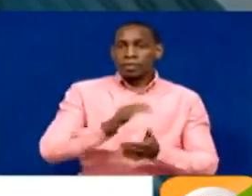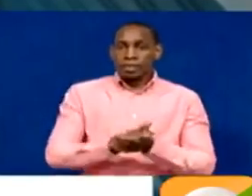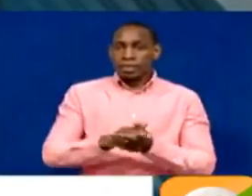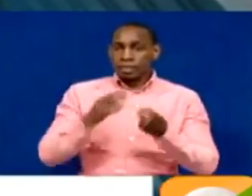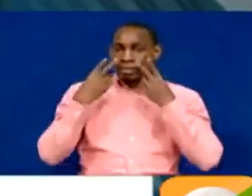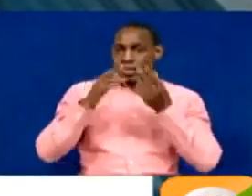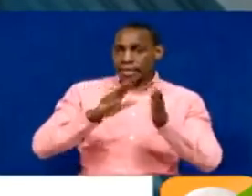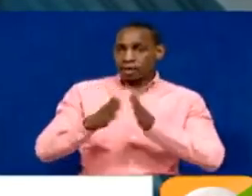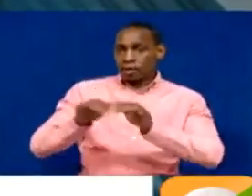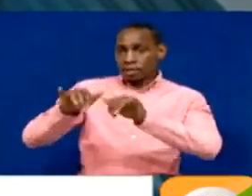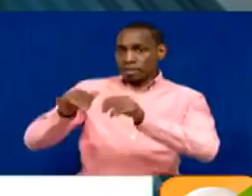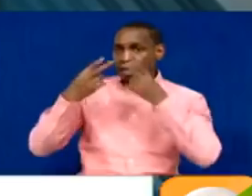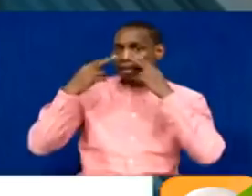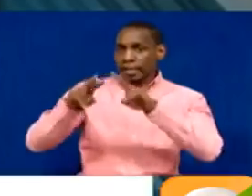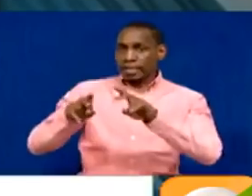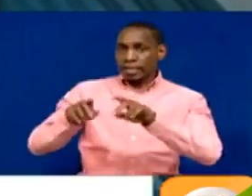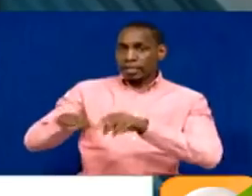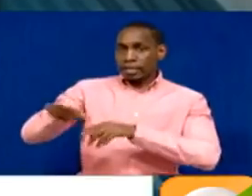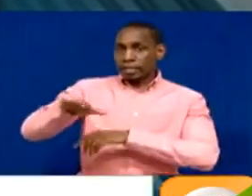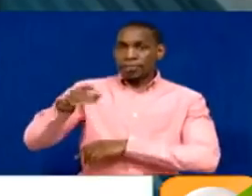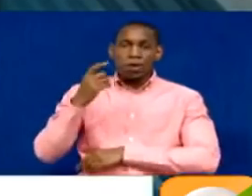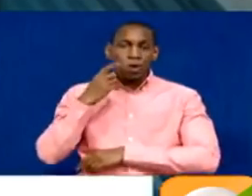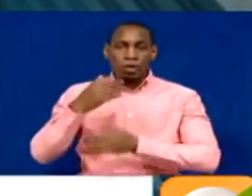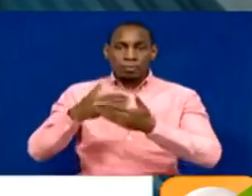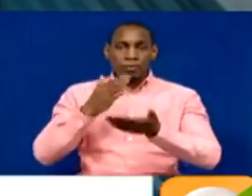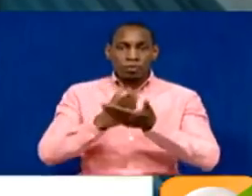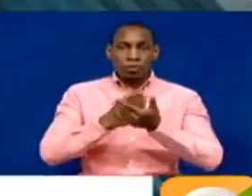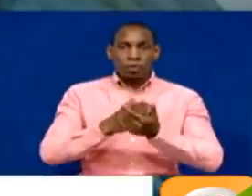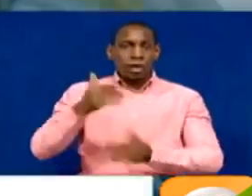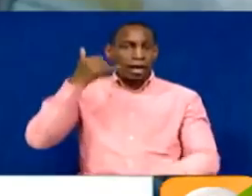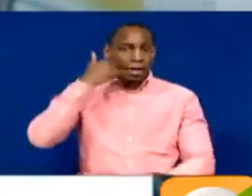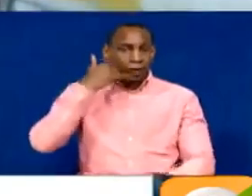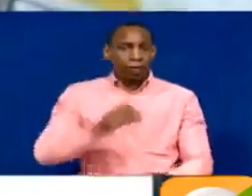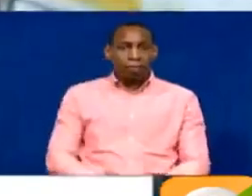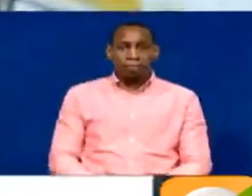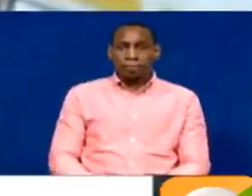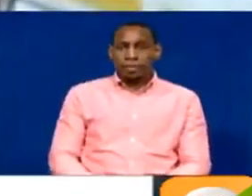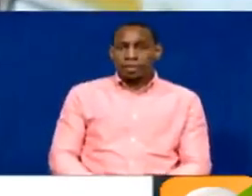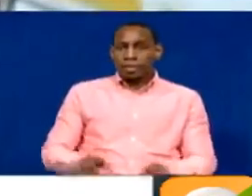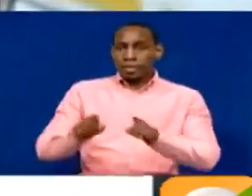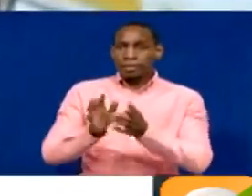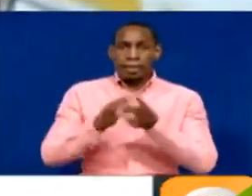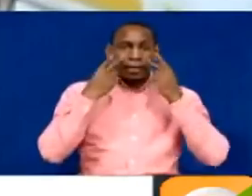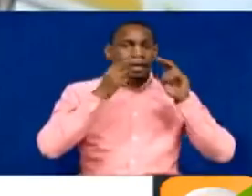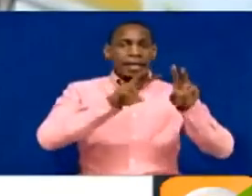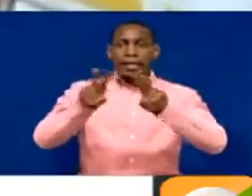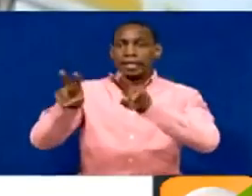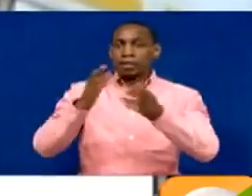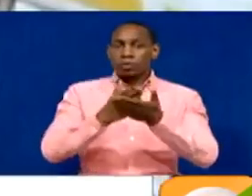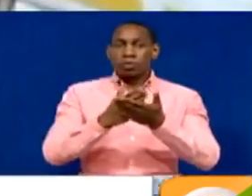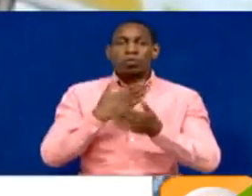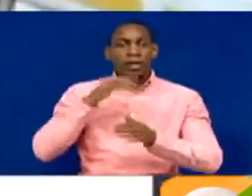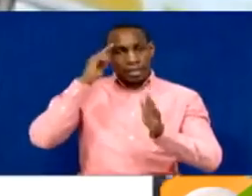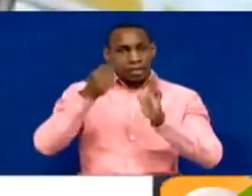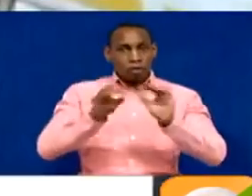He appears to stare at something on one side of the shop before he makes a phone call. He is on the lookout mainly to